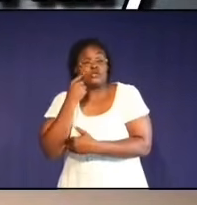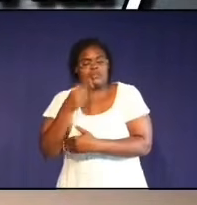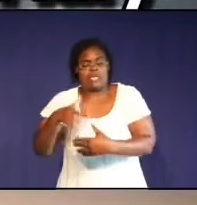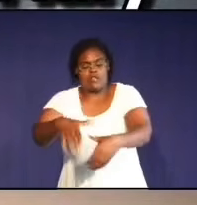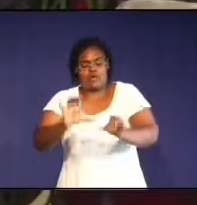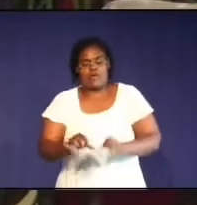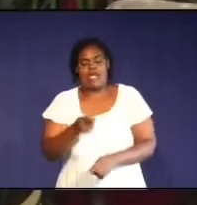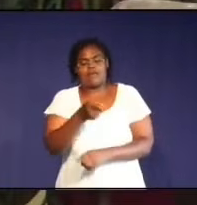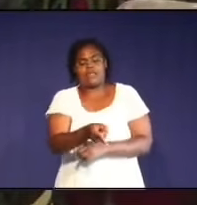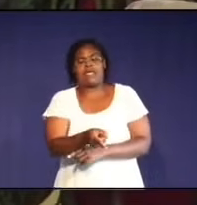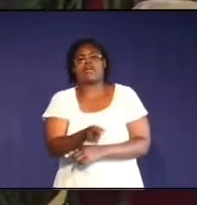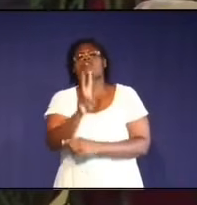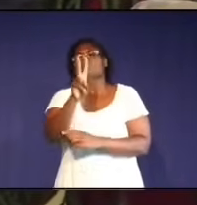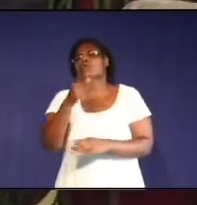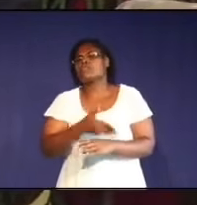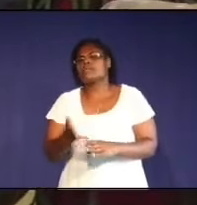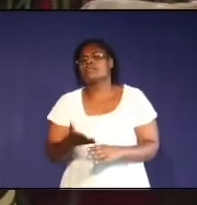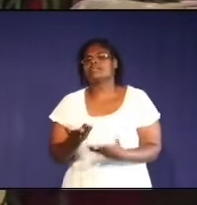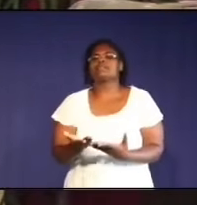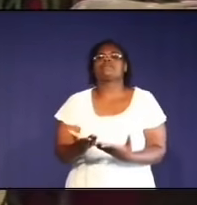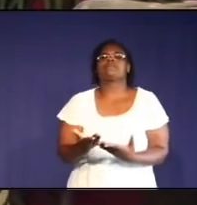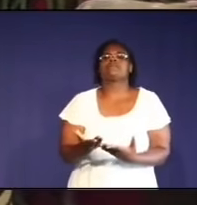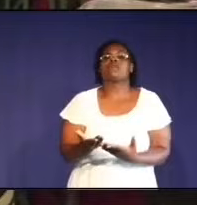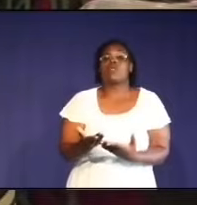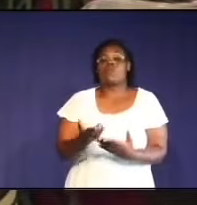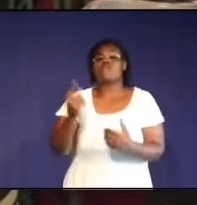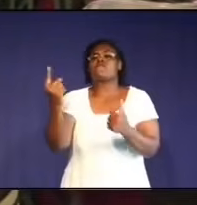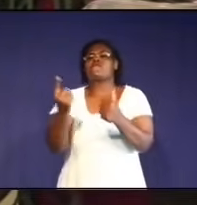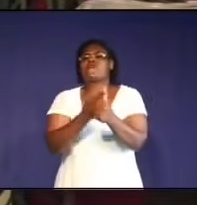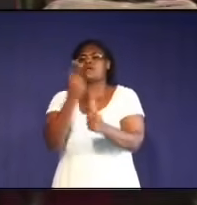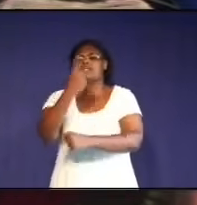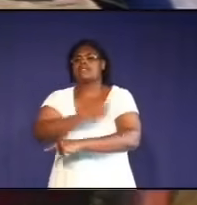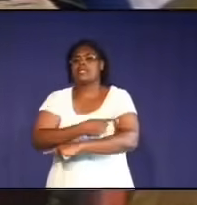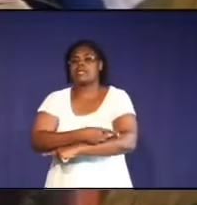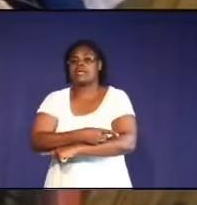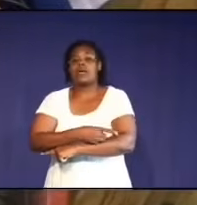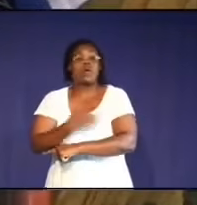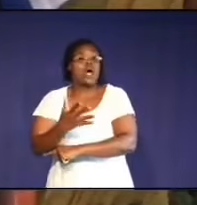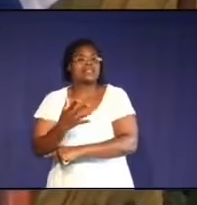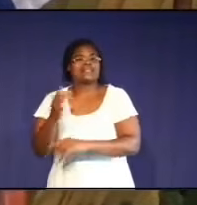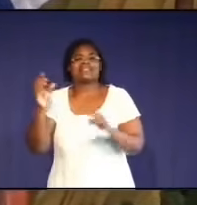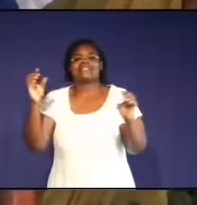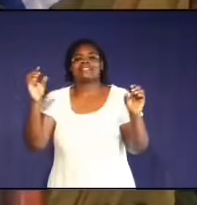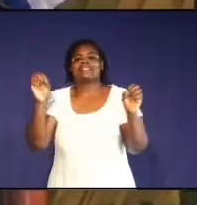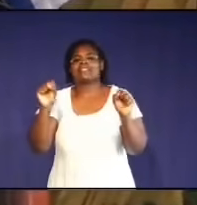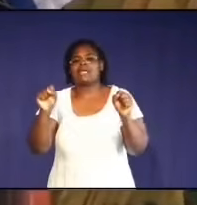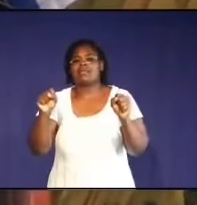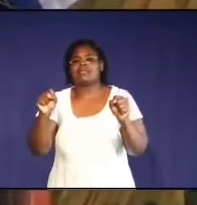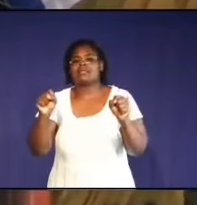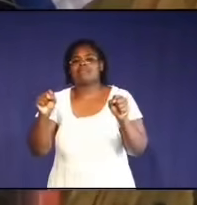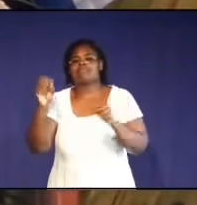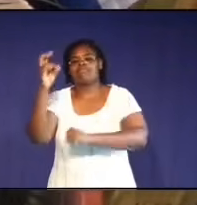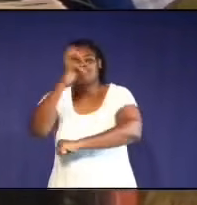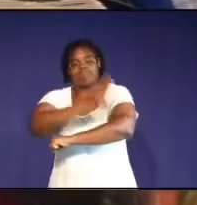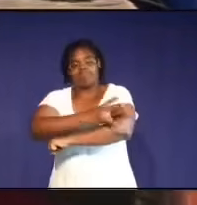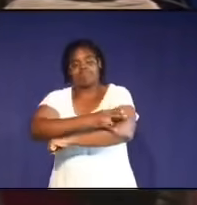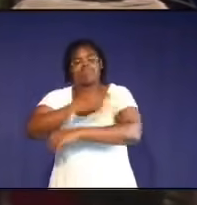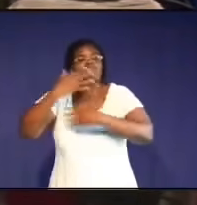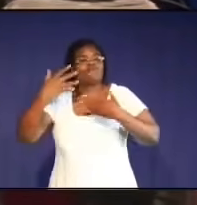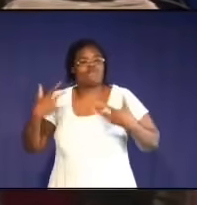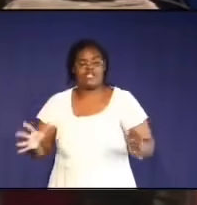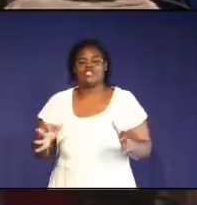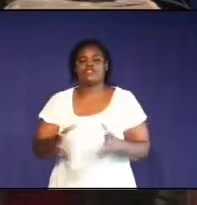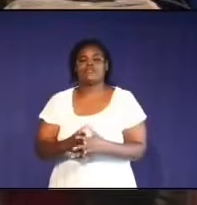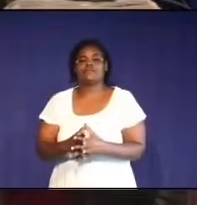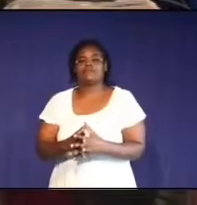fuss. Two things. Number one, when the first day comes, Sabbath was gone. Number two, according to the